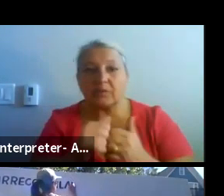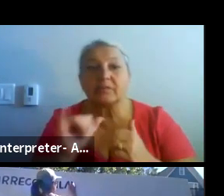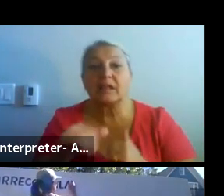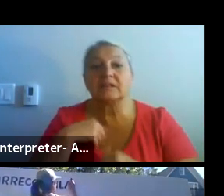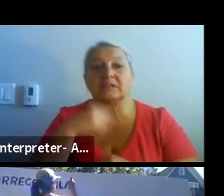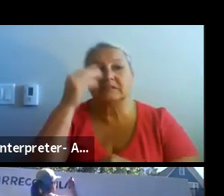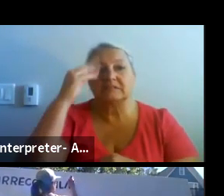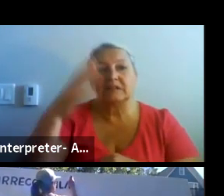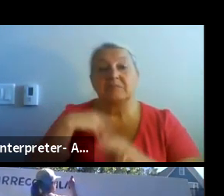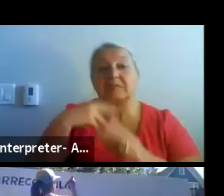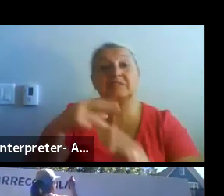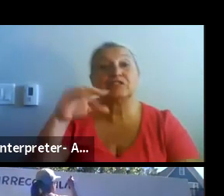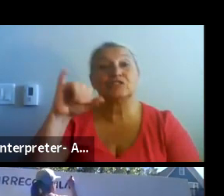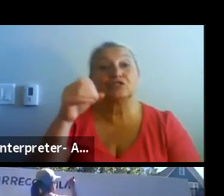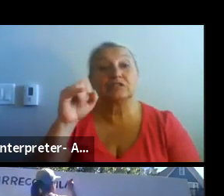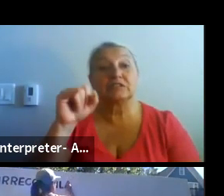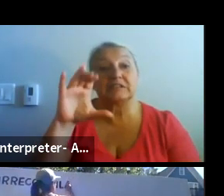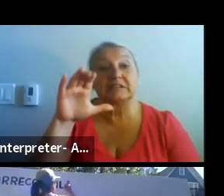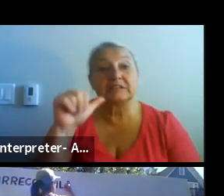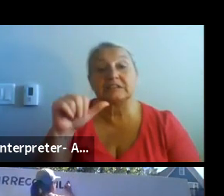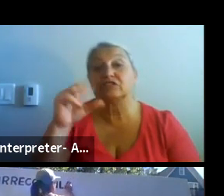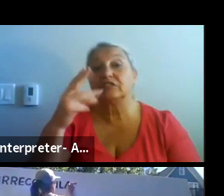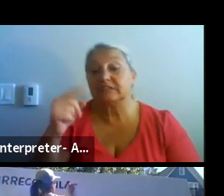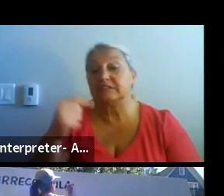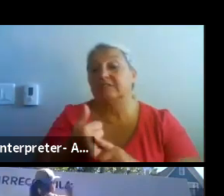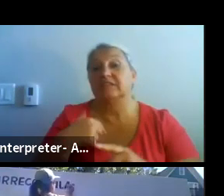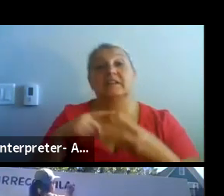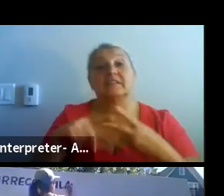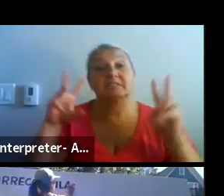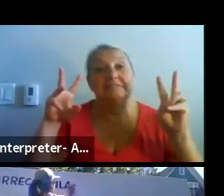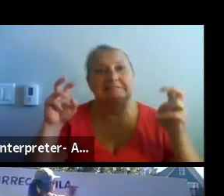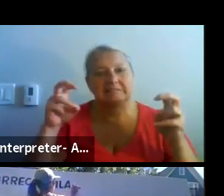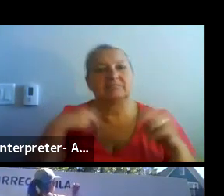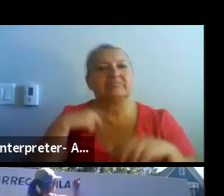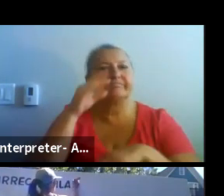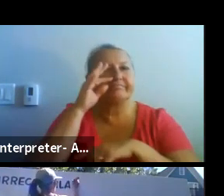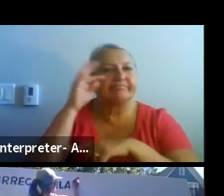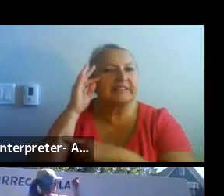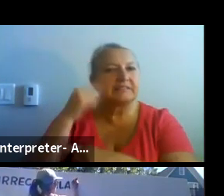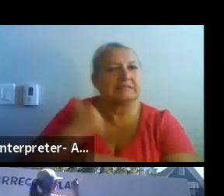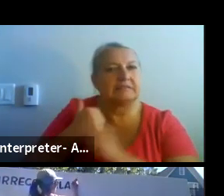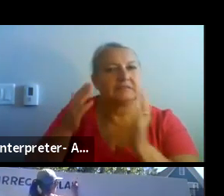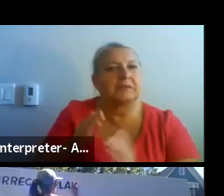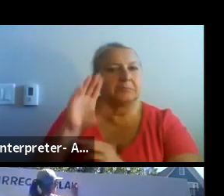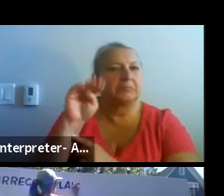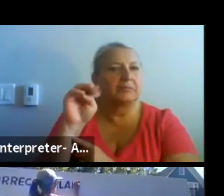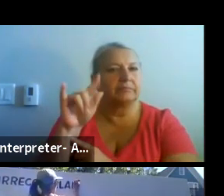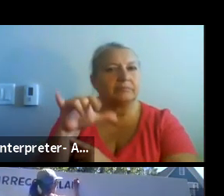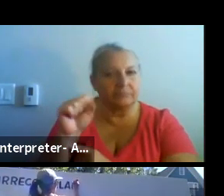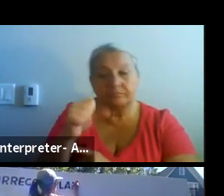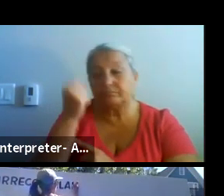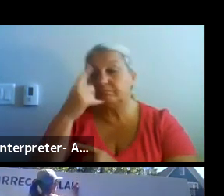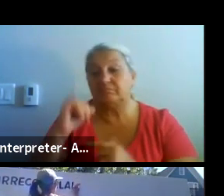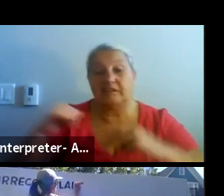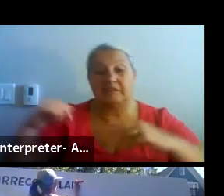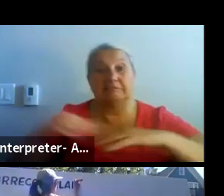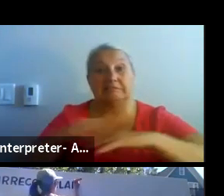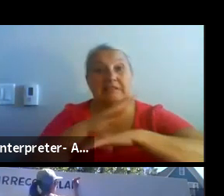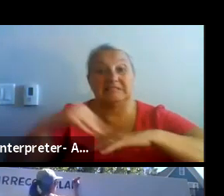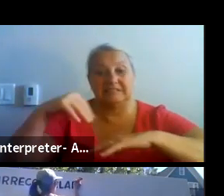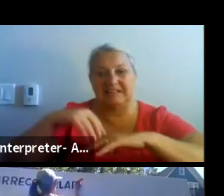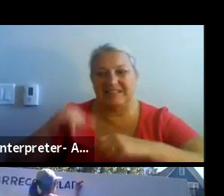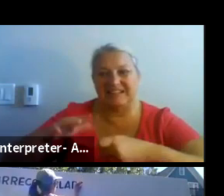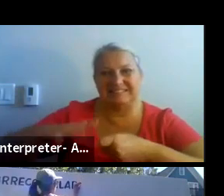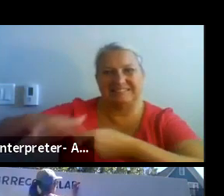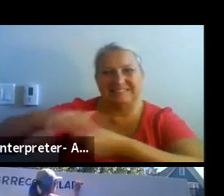Tanche, my name is Jessica Schacht. I'm Métis Canadian, living as an uninvited guest on the traditional territory of the Couchin Nation, also known